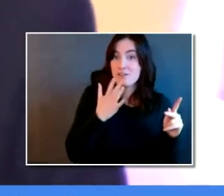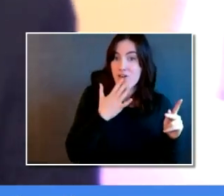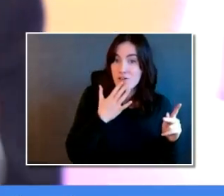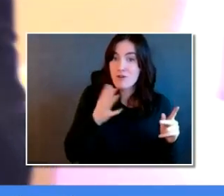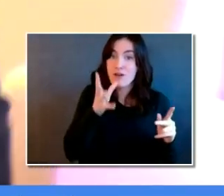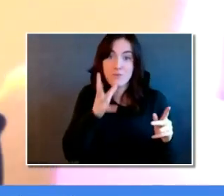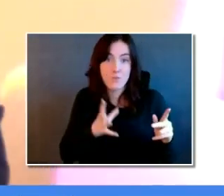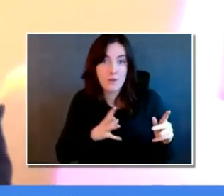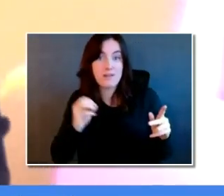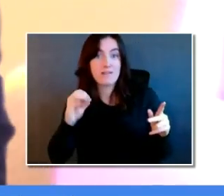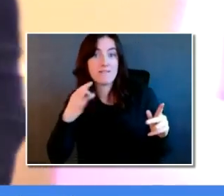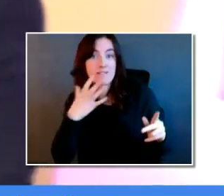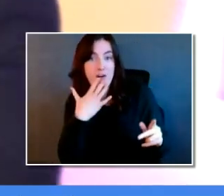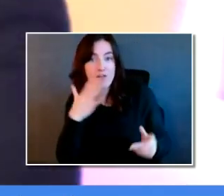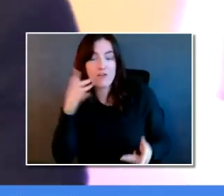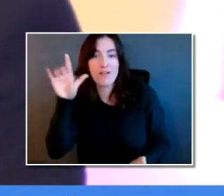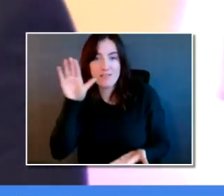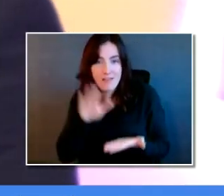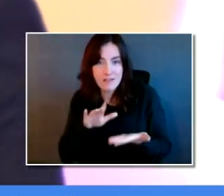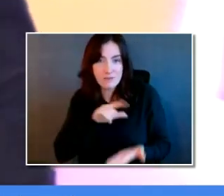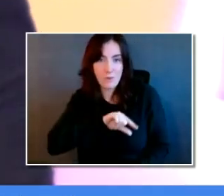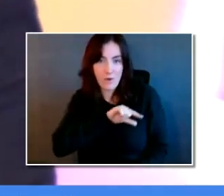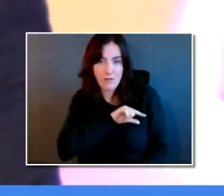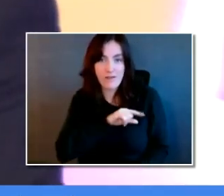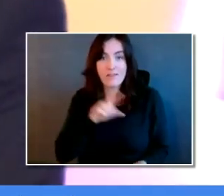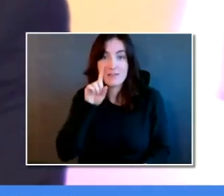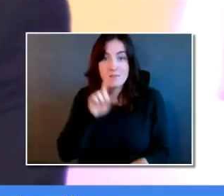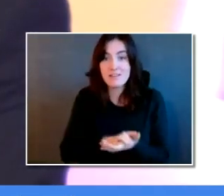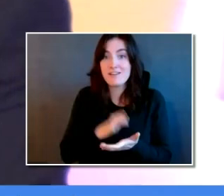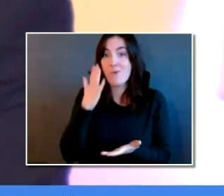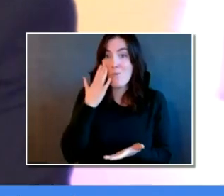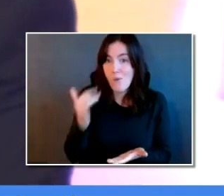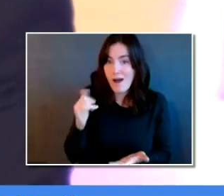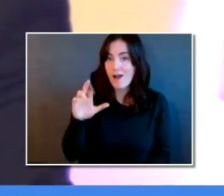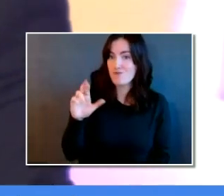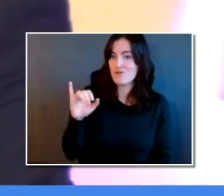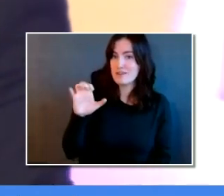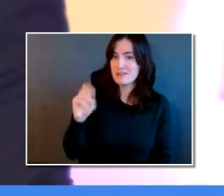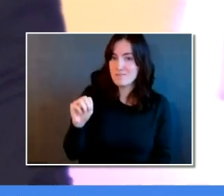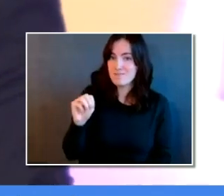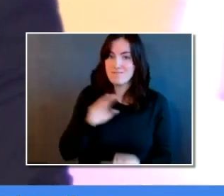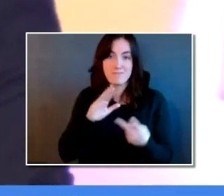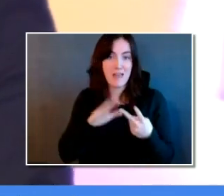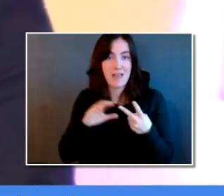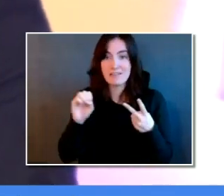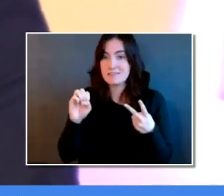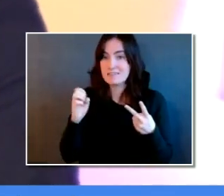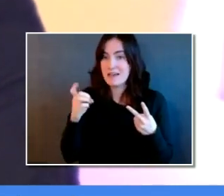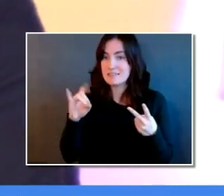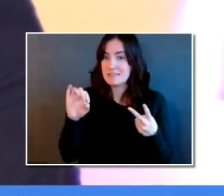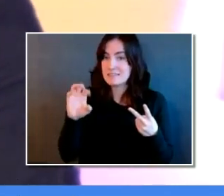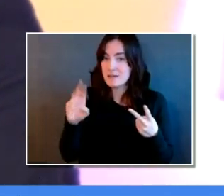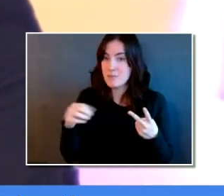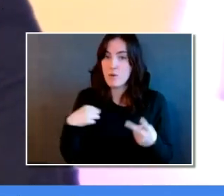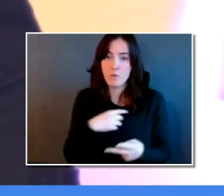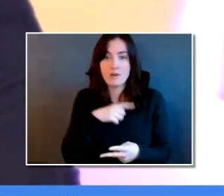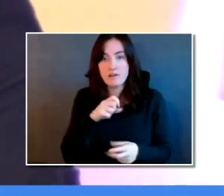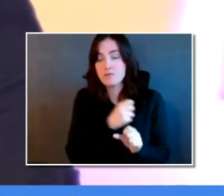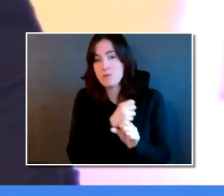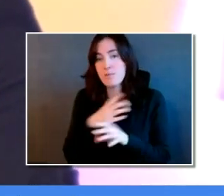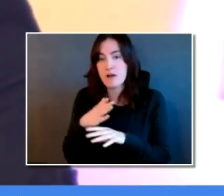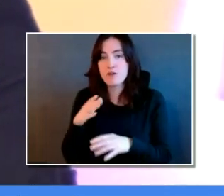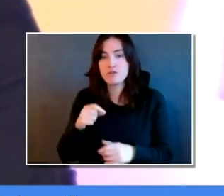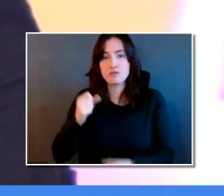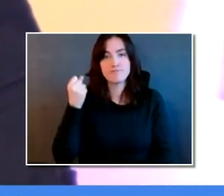that because of racism and because of sexism, and we have to be prepared to call that out every single time that we hear